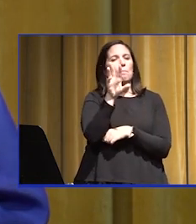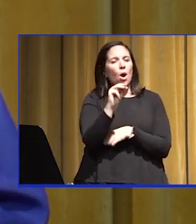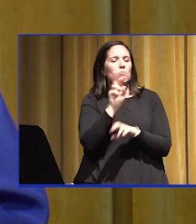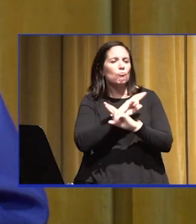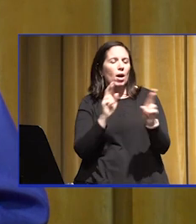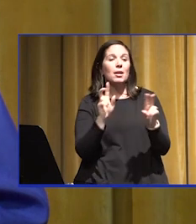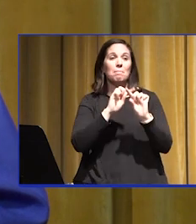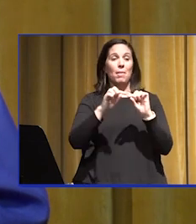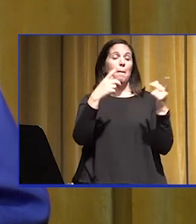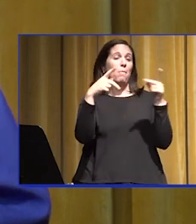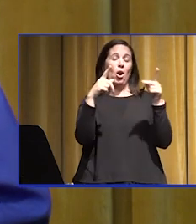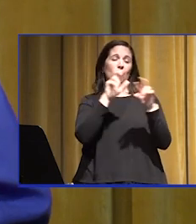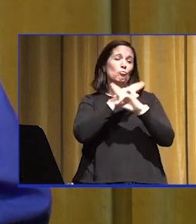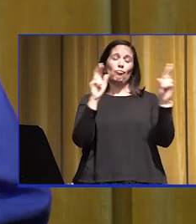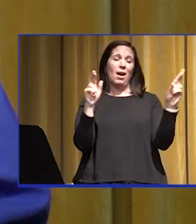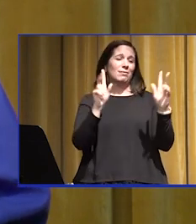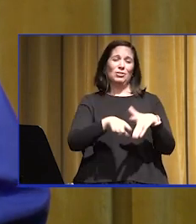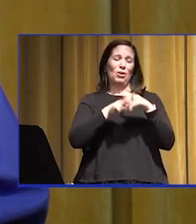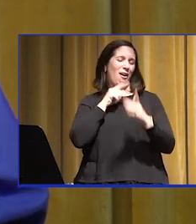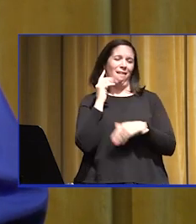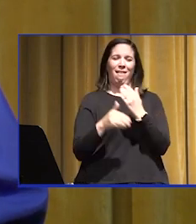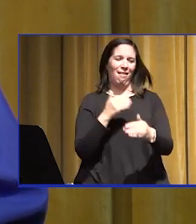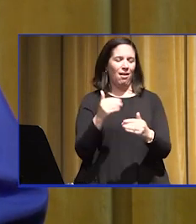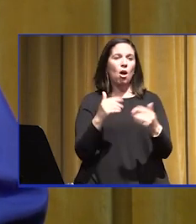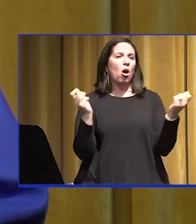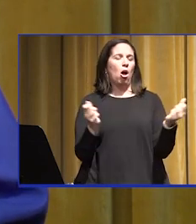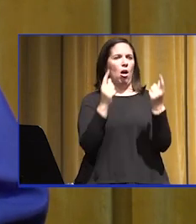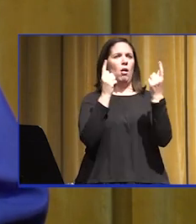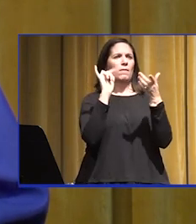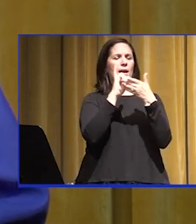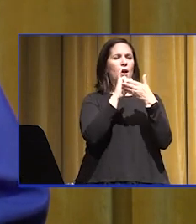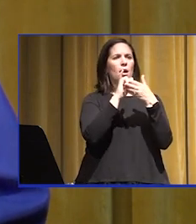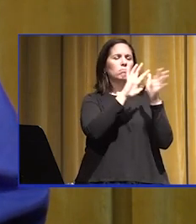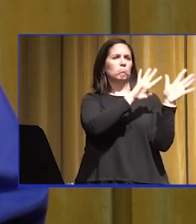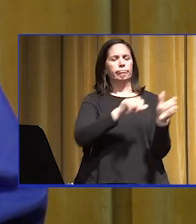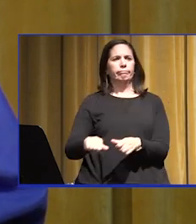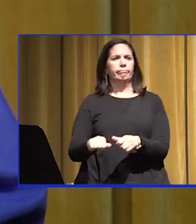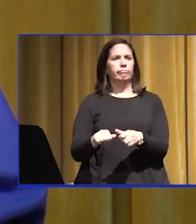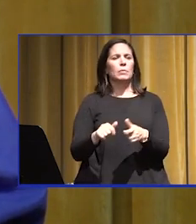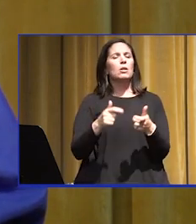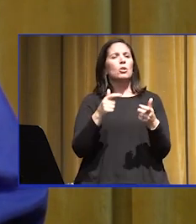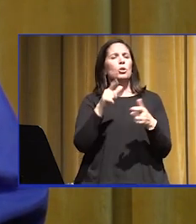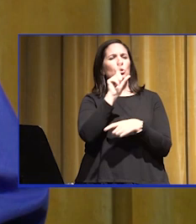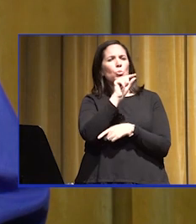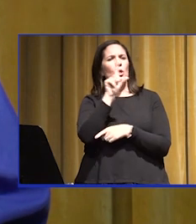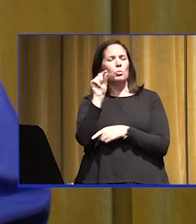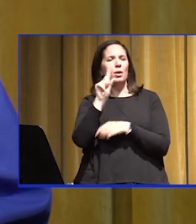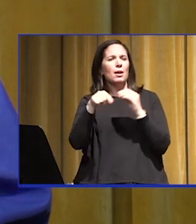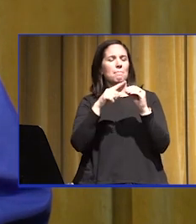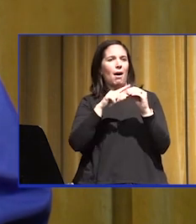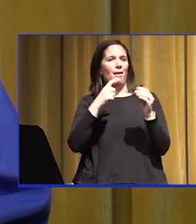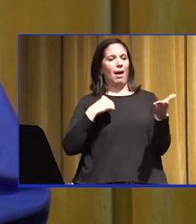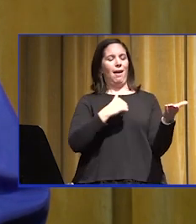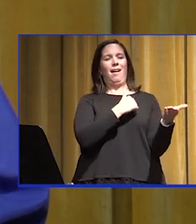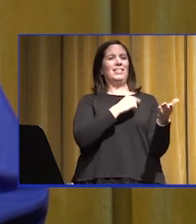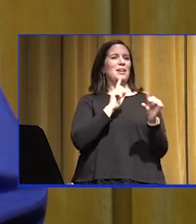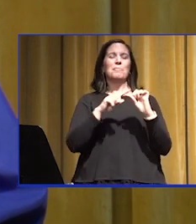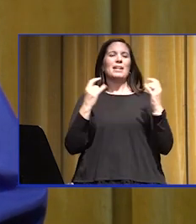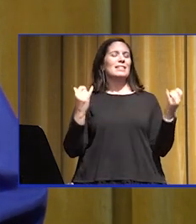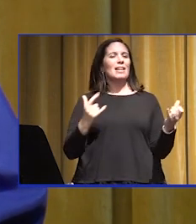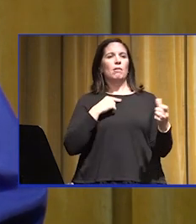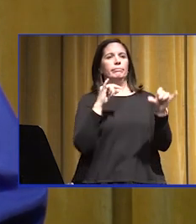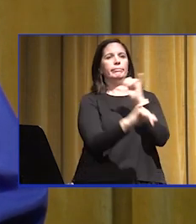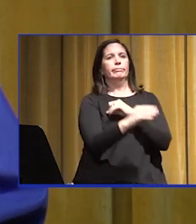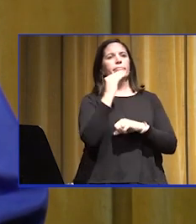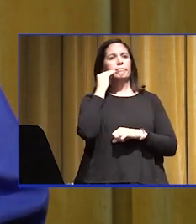just about to start popping. And we had that all taken away from us. 2020 was supposed to be about us, yet we have been